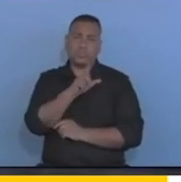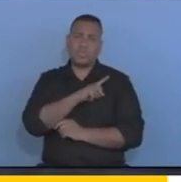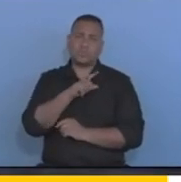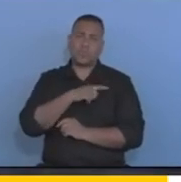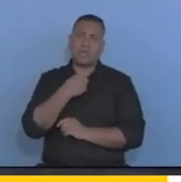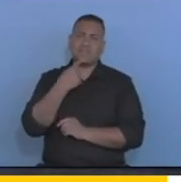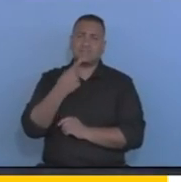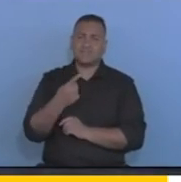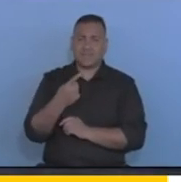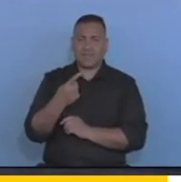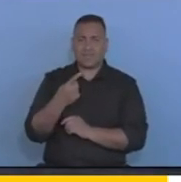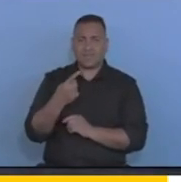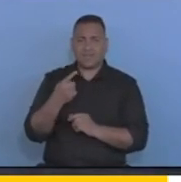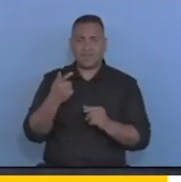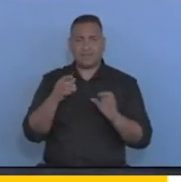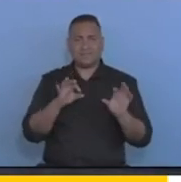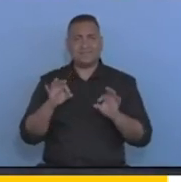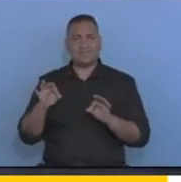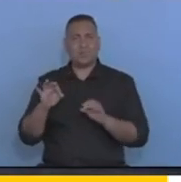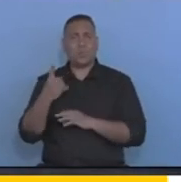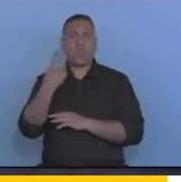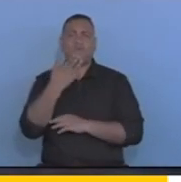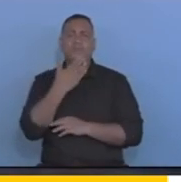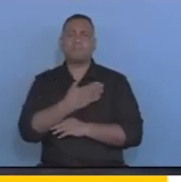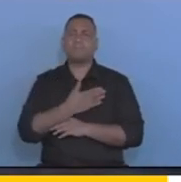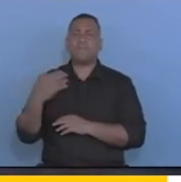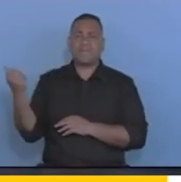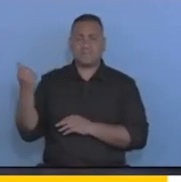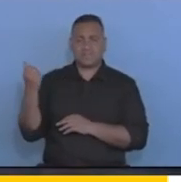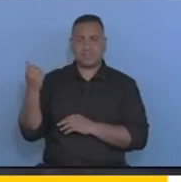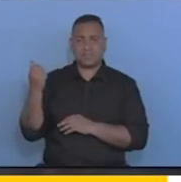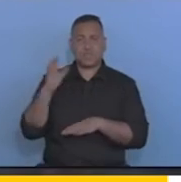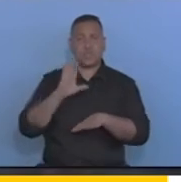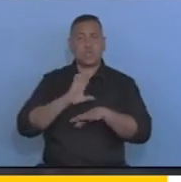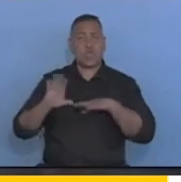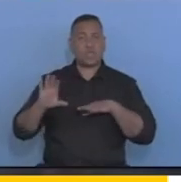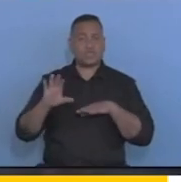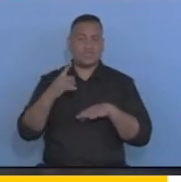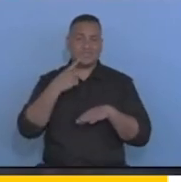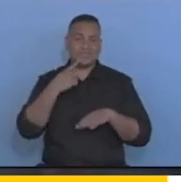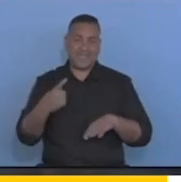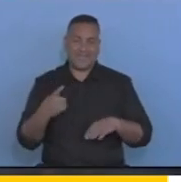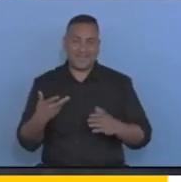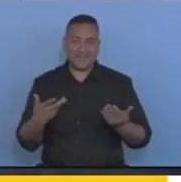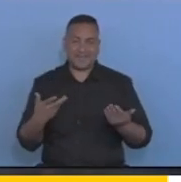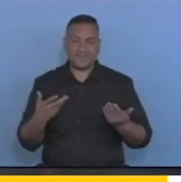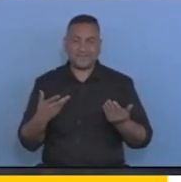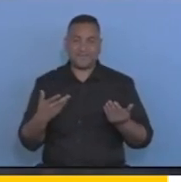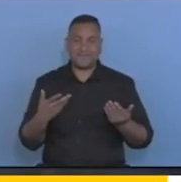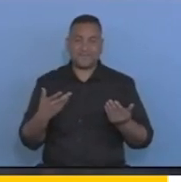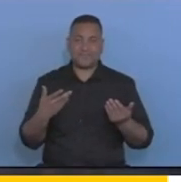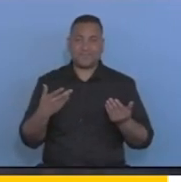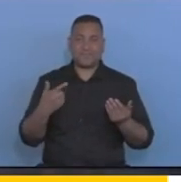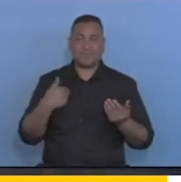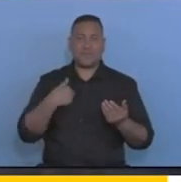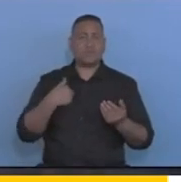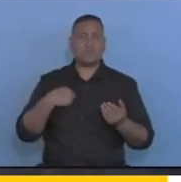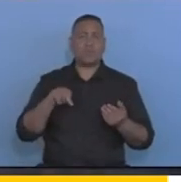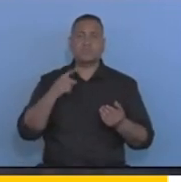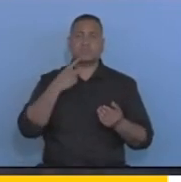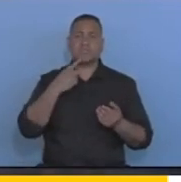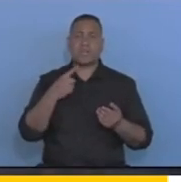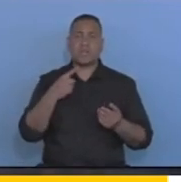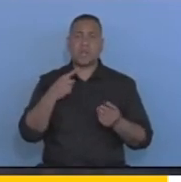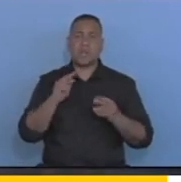argument, that this is going to be your tertiary institution of choice, is that constant I don't want to say negotiation, but